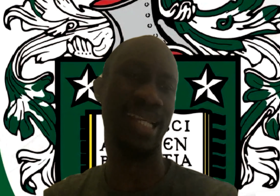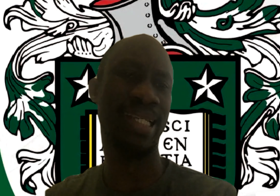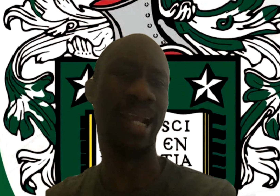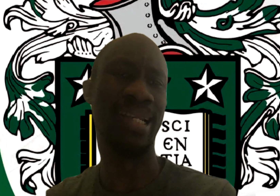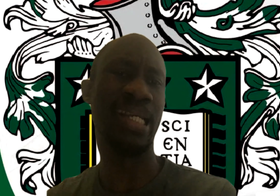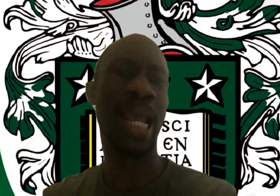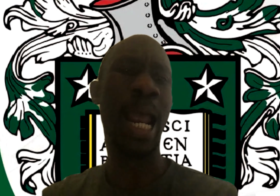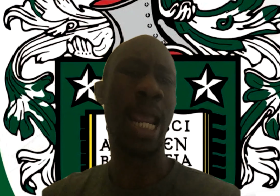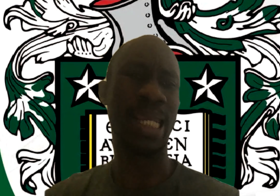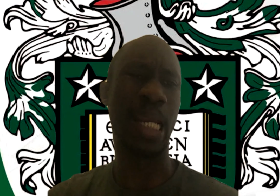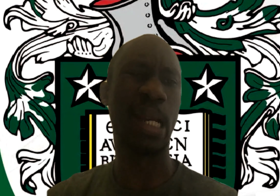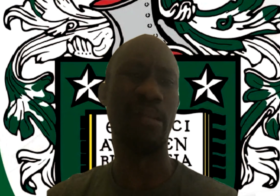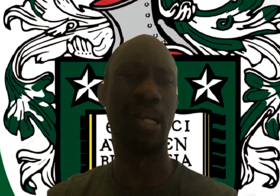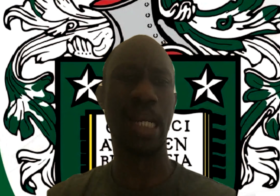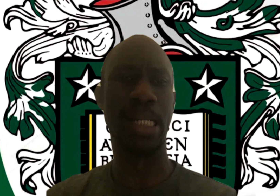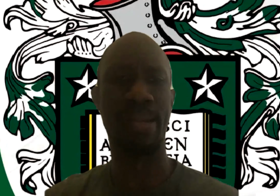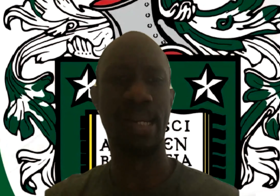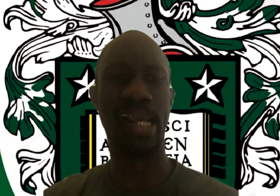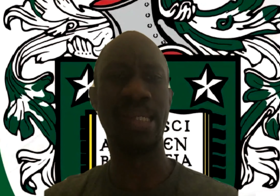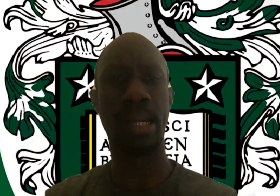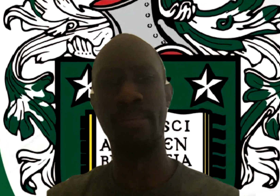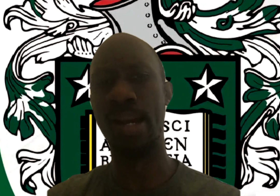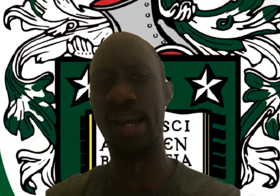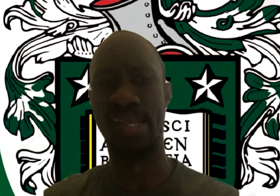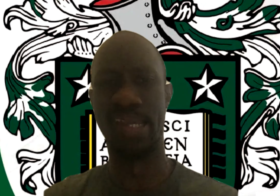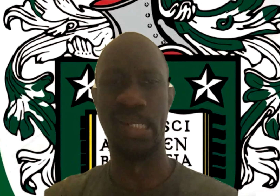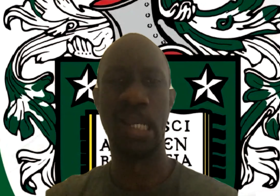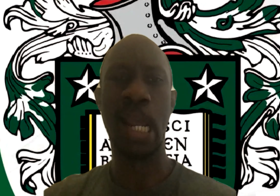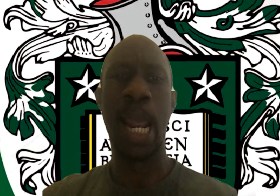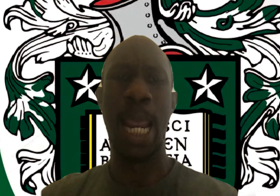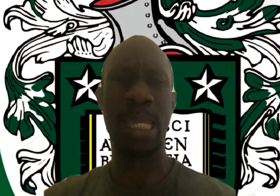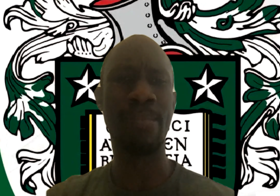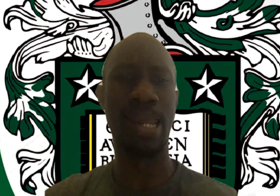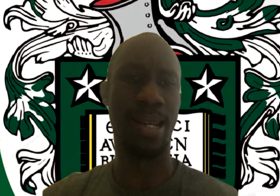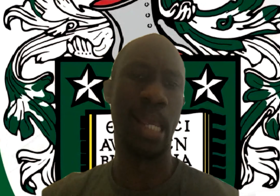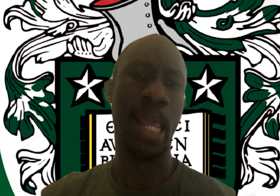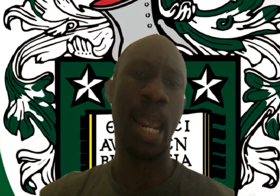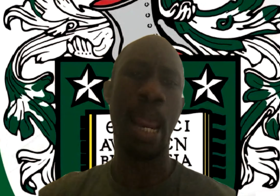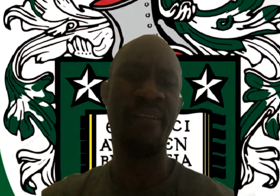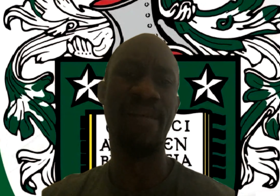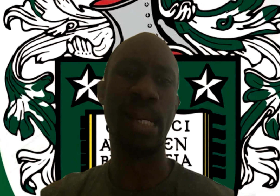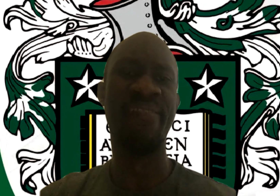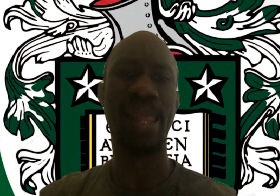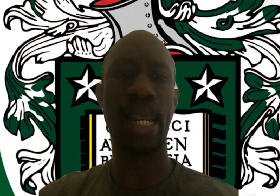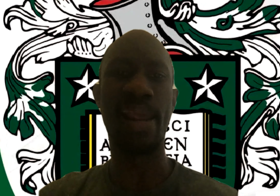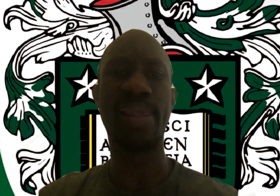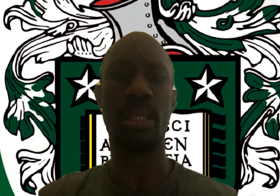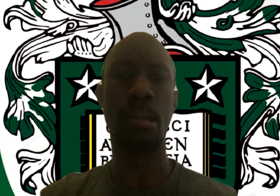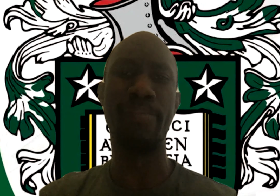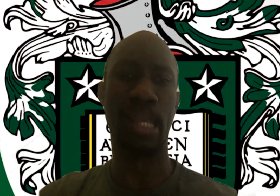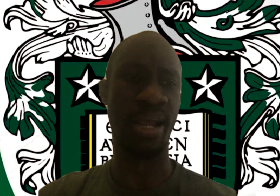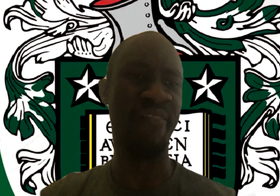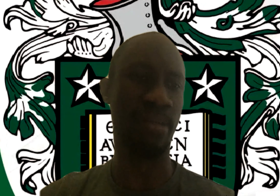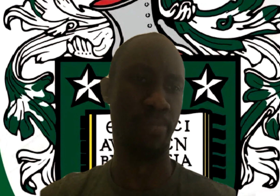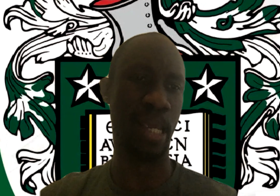personal assistants, sign language interpreters, among others. Similarly, even if they get a